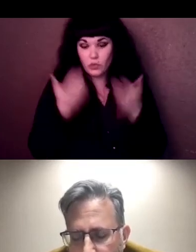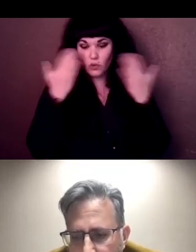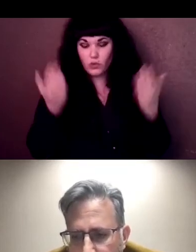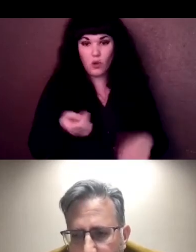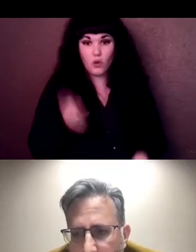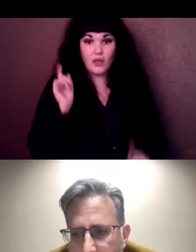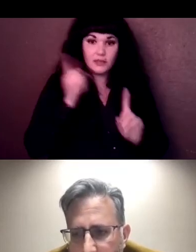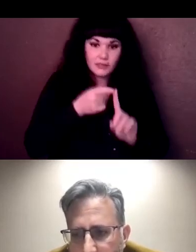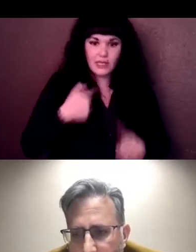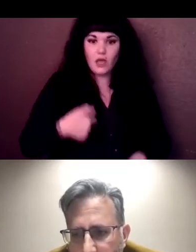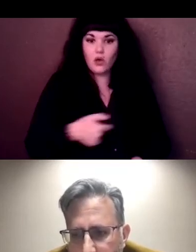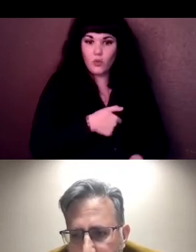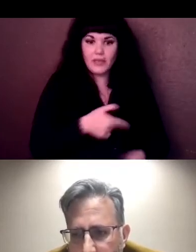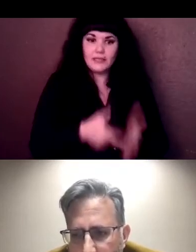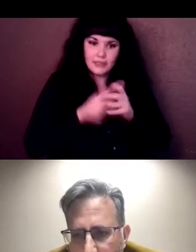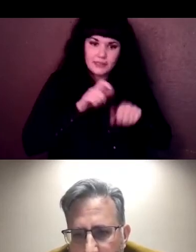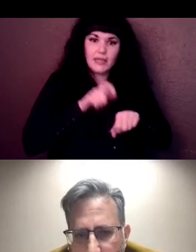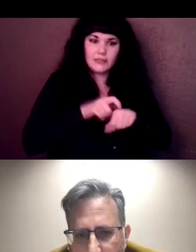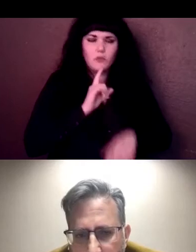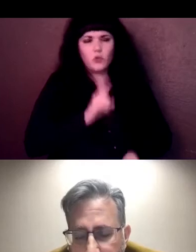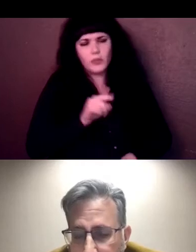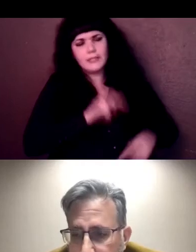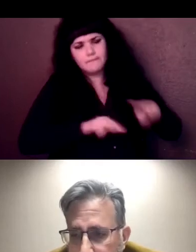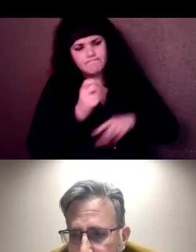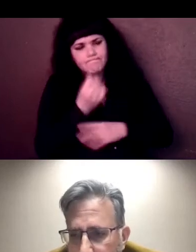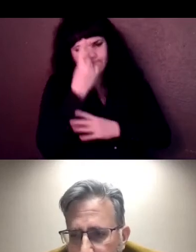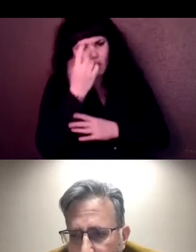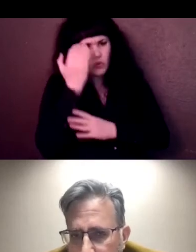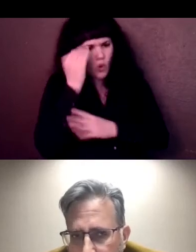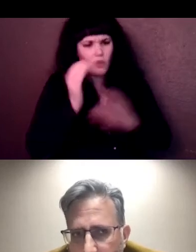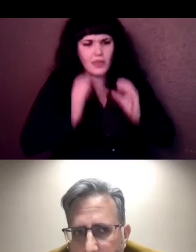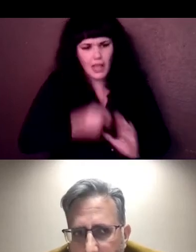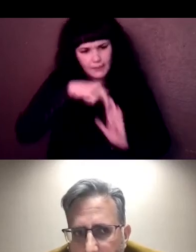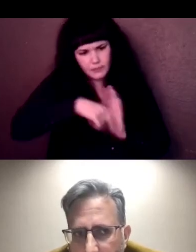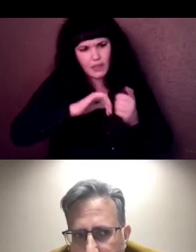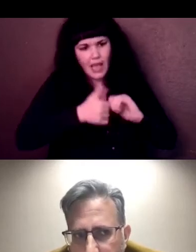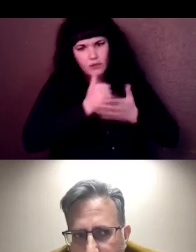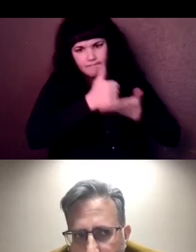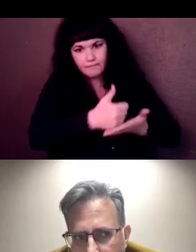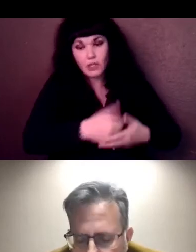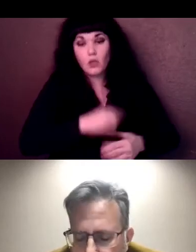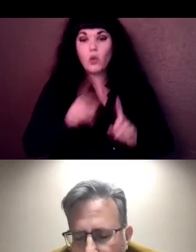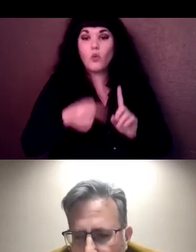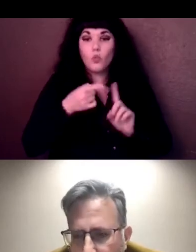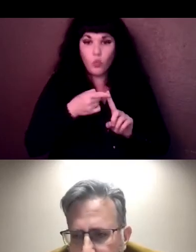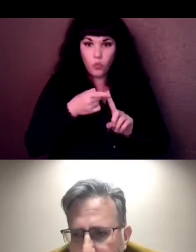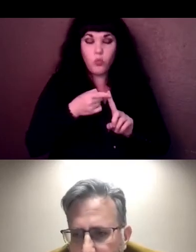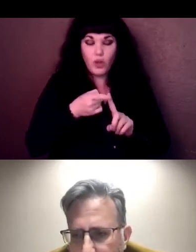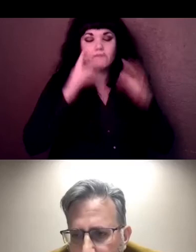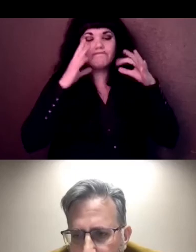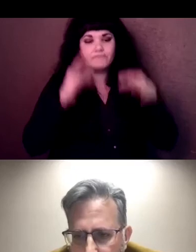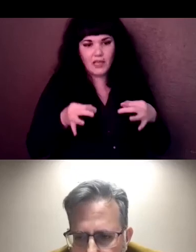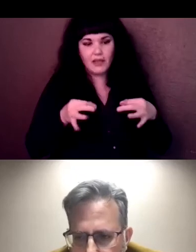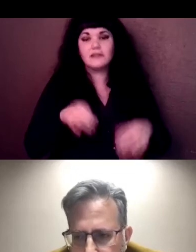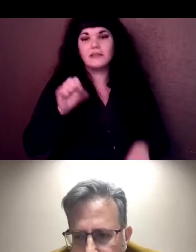substantial time with the client trying to understand what it is we need to fix. Once we come to that conclusion, then yes, we will approach you